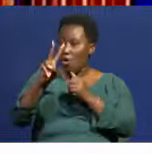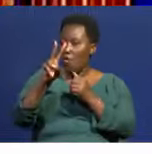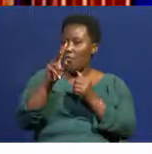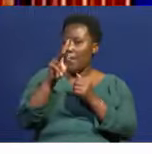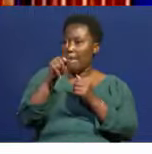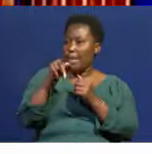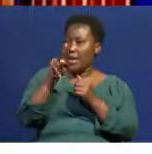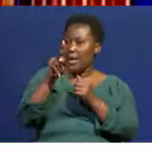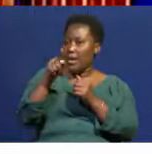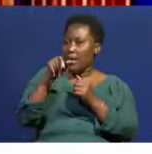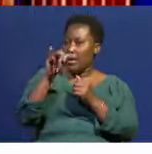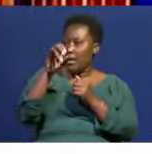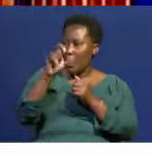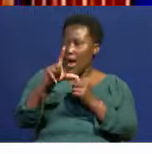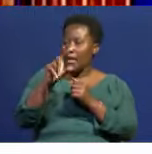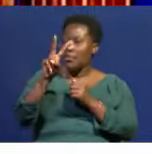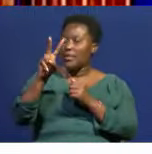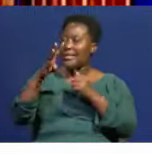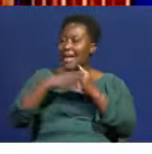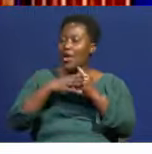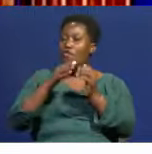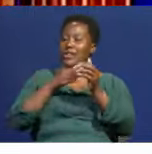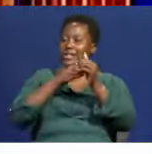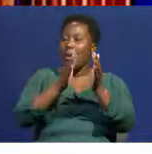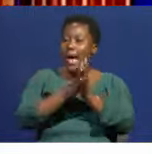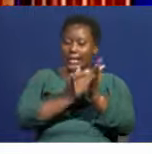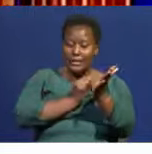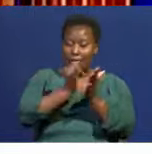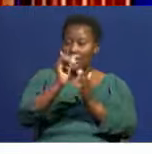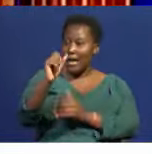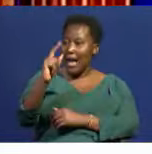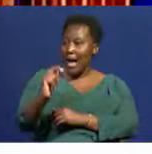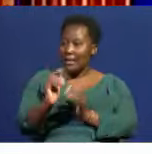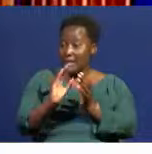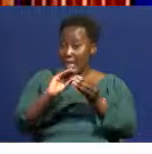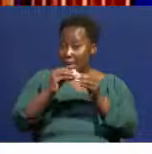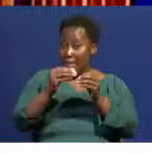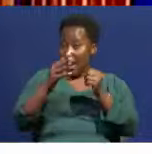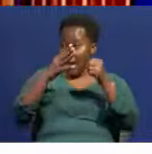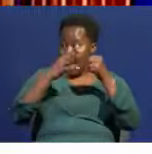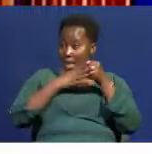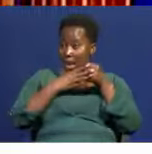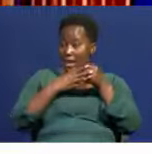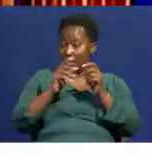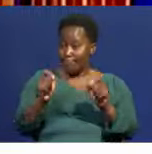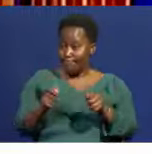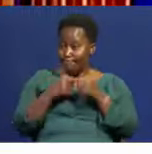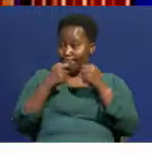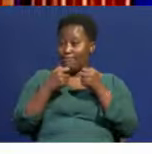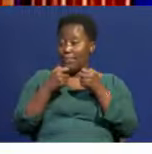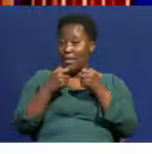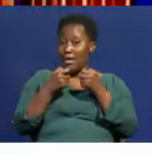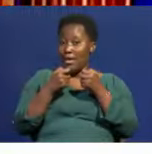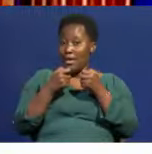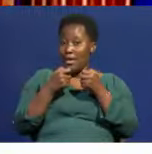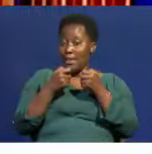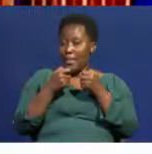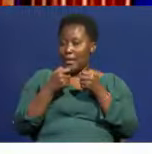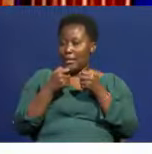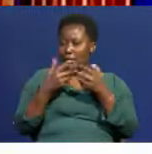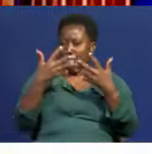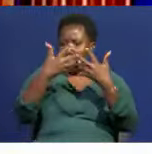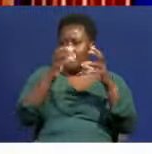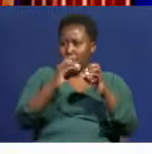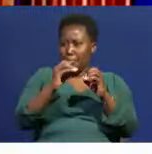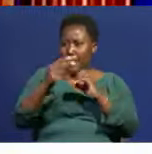Code and Section 29 of the Leadership and Integrity Act. Number nine, gross misconduct that is incompatible